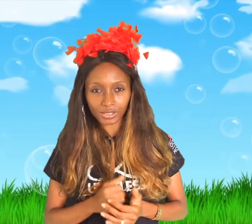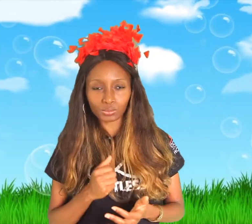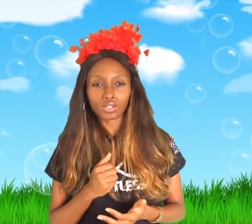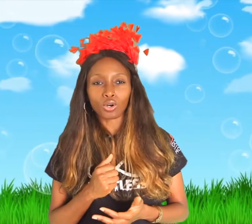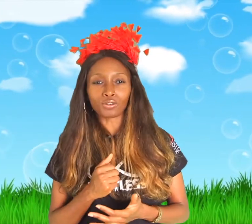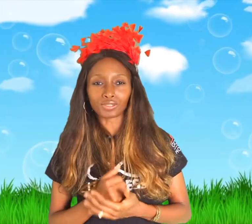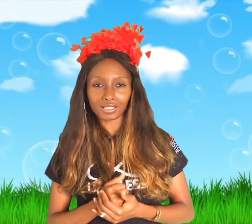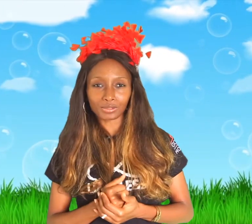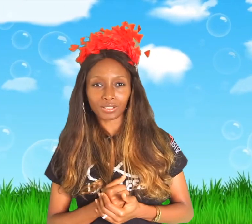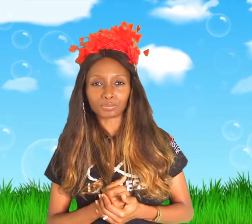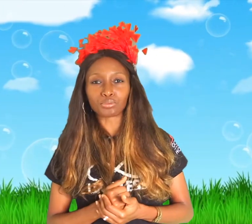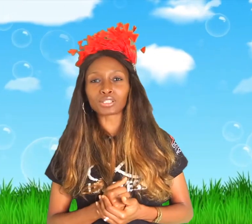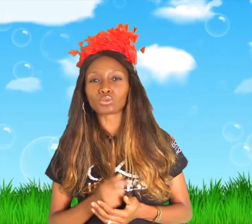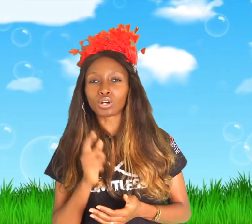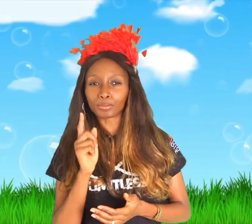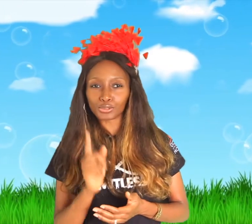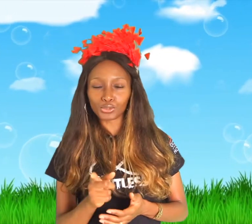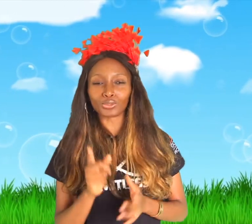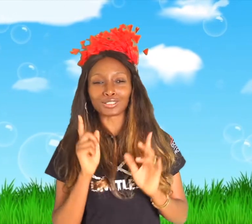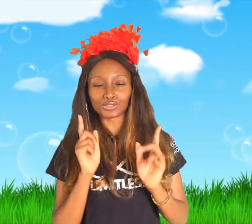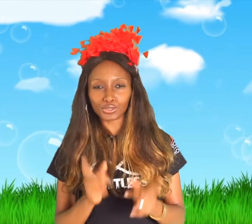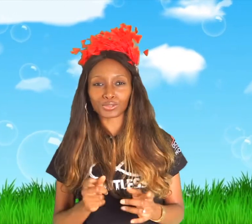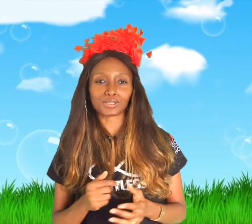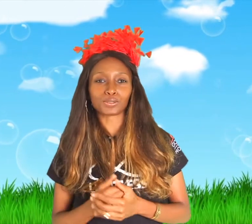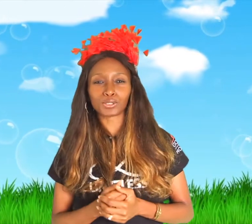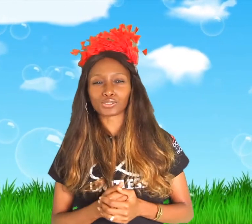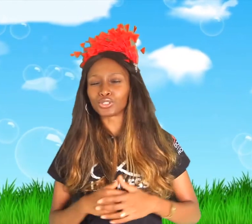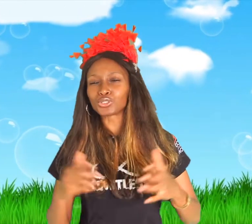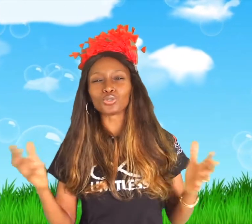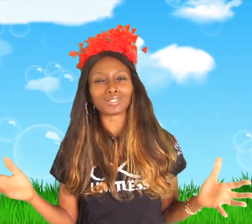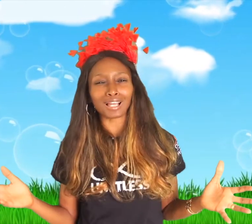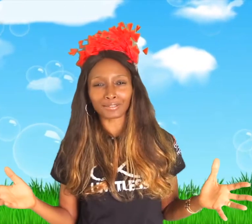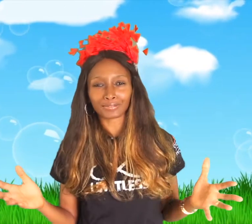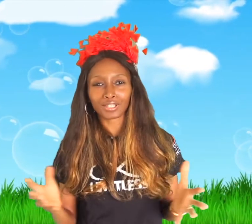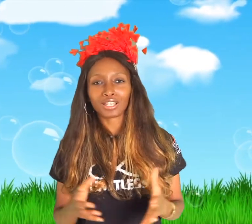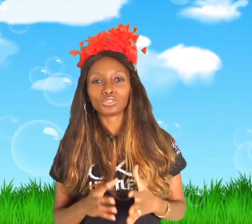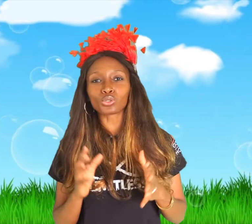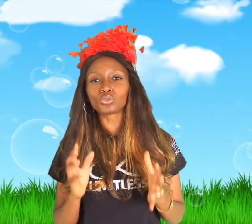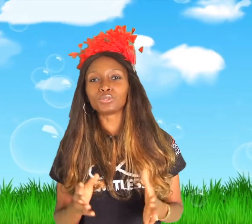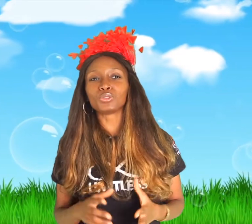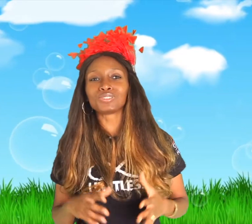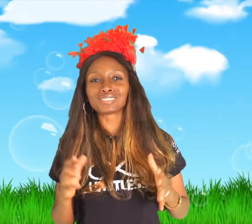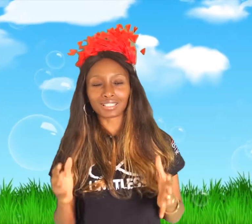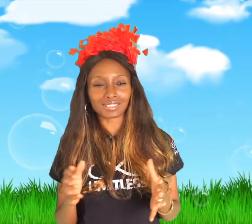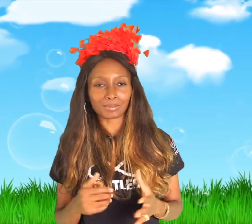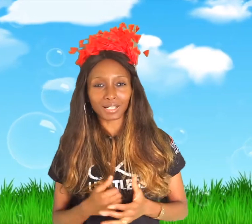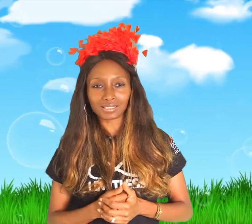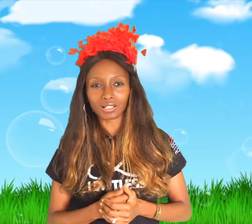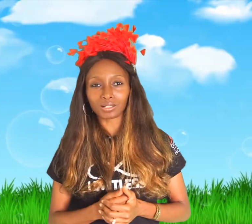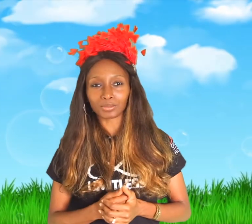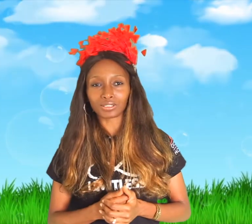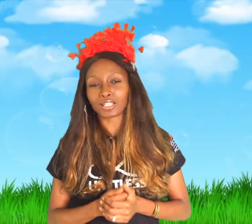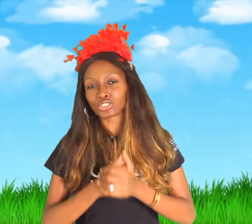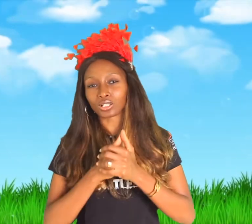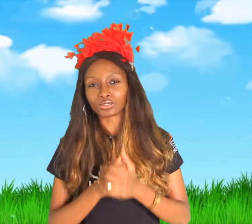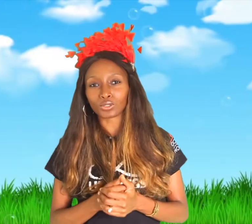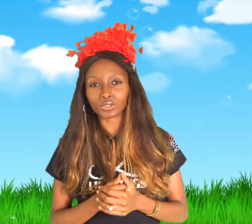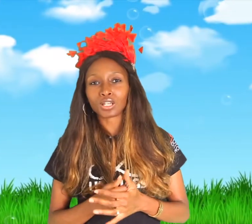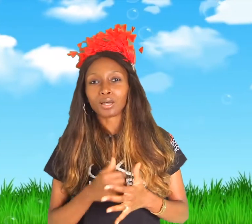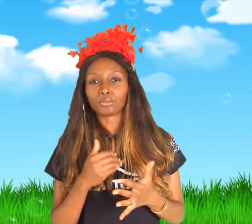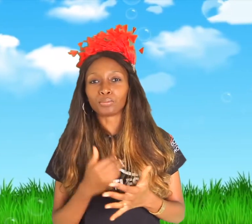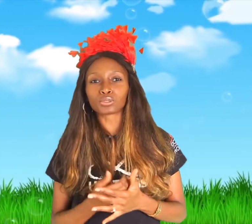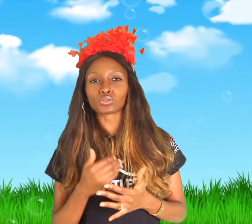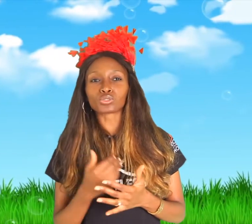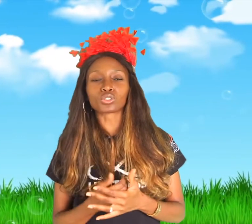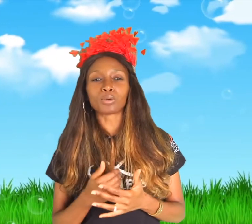Jesus Christ of Nazareth, breath will come into you and into your situation, into your life. Not only will you stand as a mighty army, dear child of